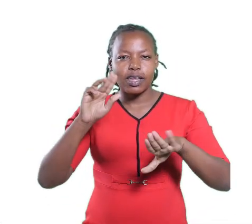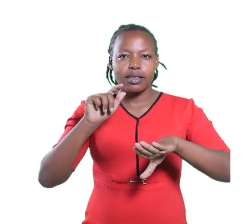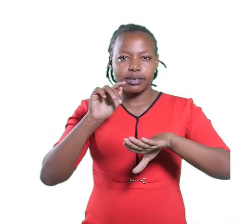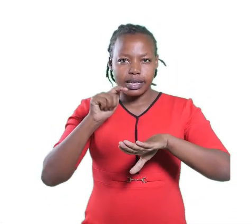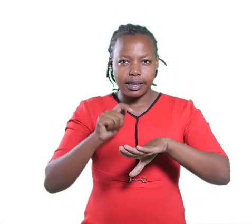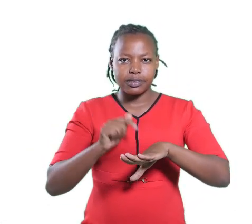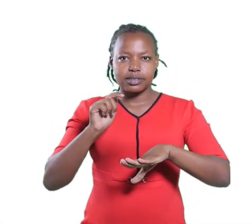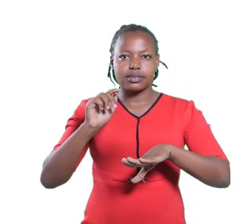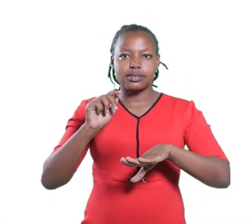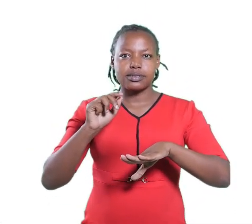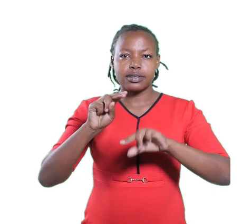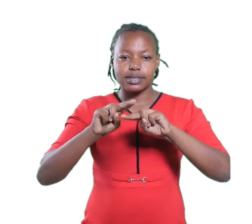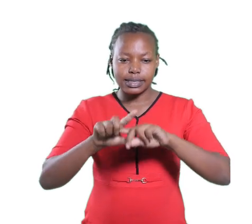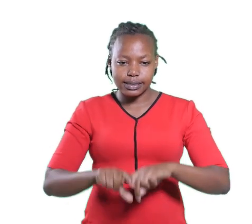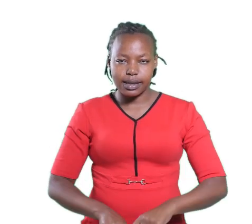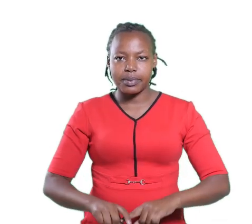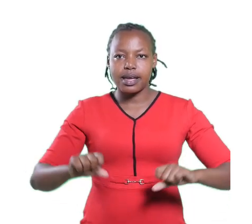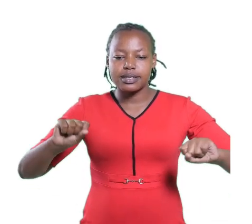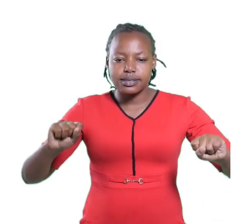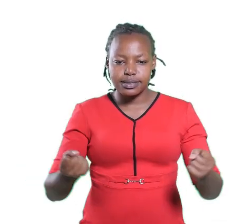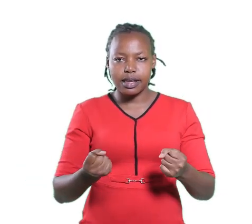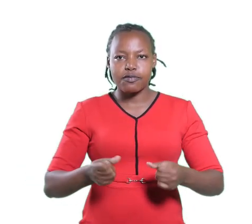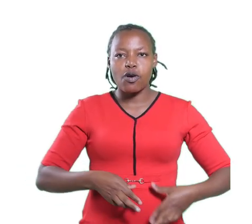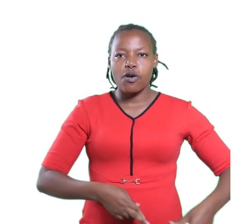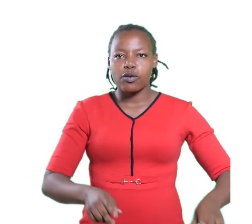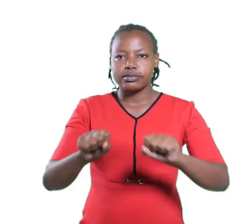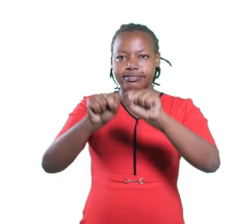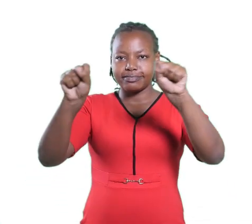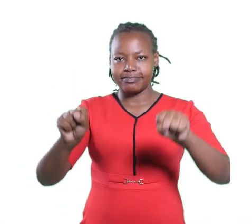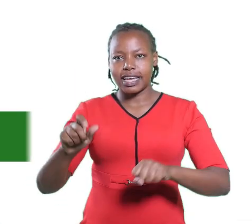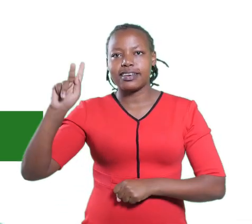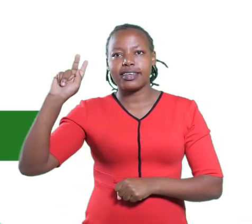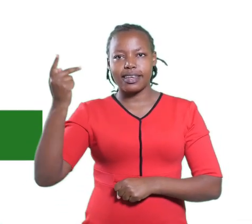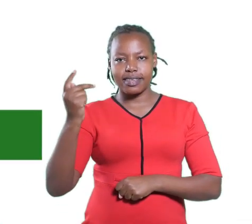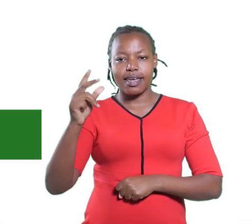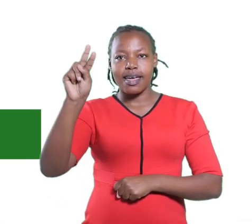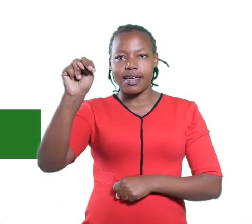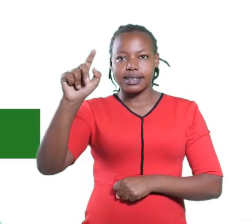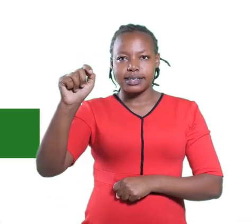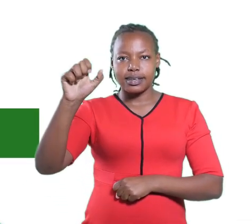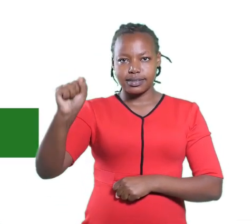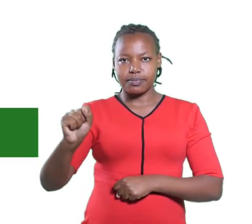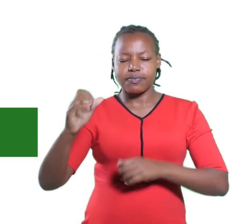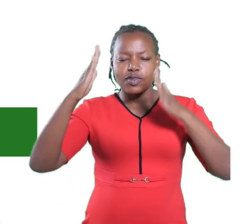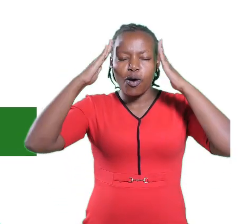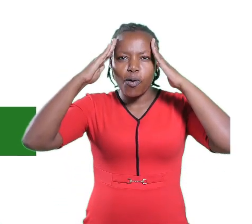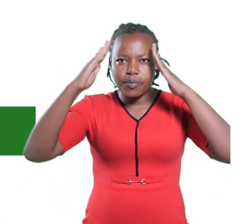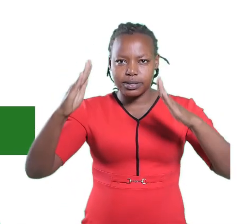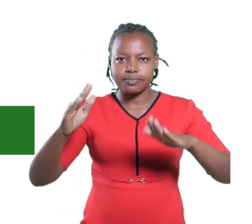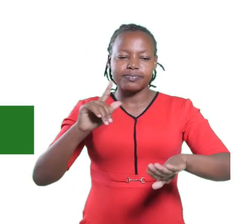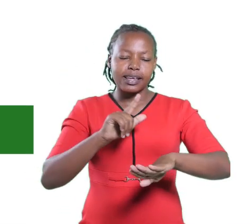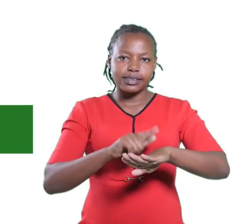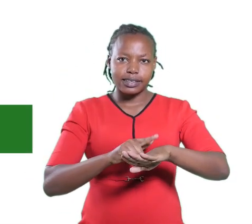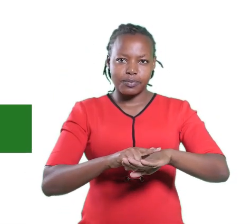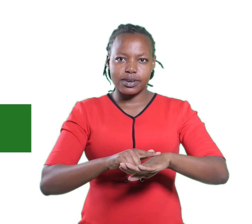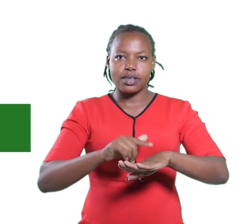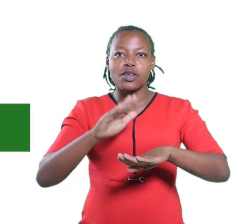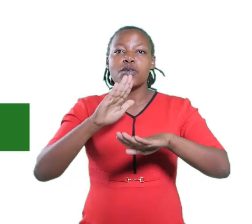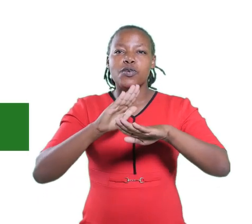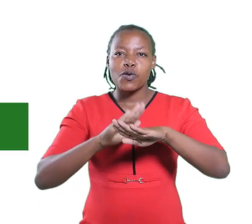efficient, reliable, and safe road transport in Kenya. The NTSA is committed to